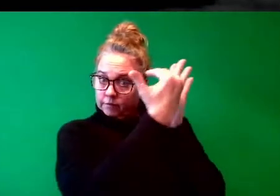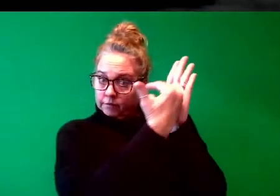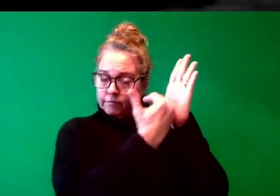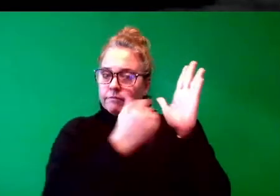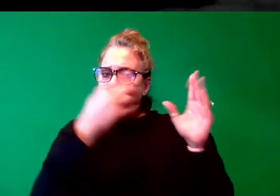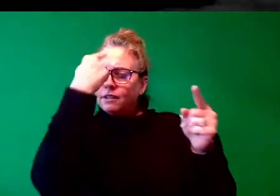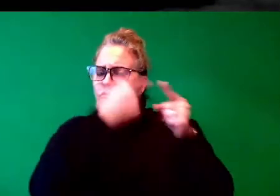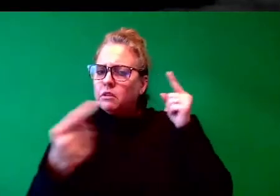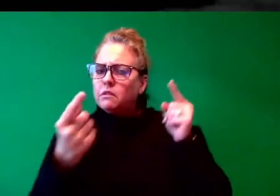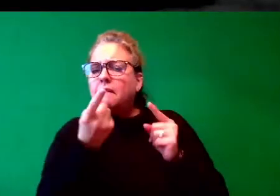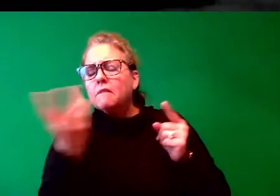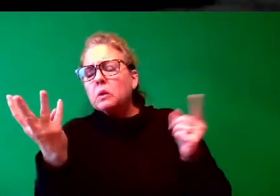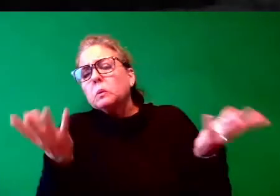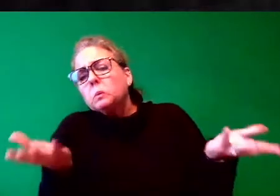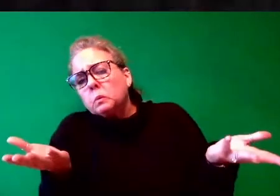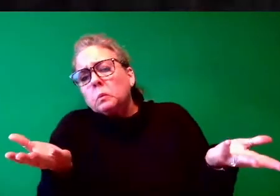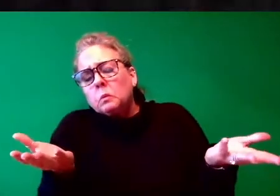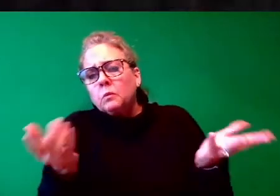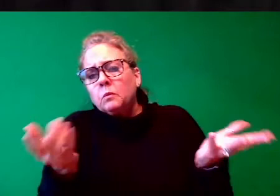Yeah, Bill.